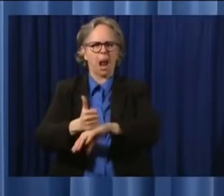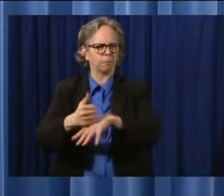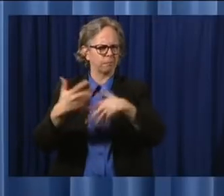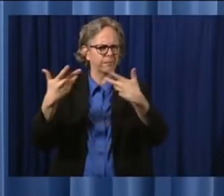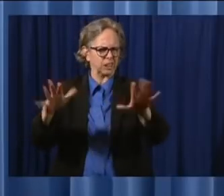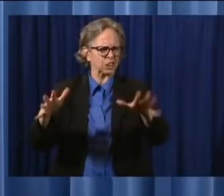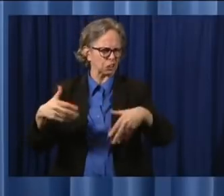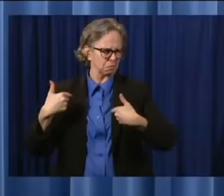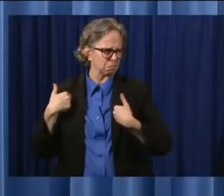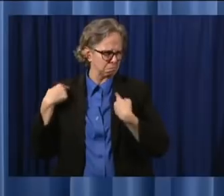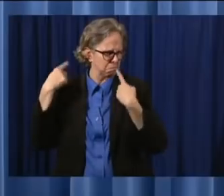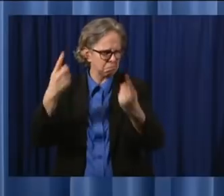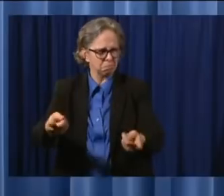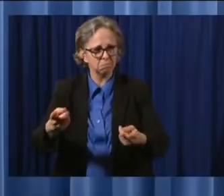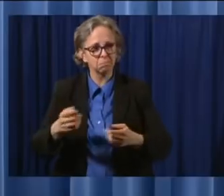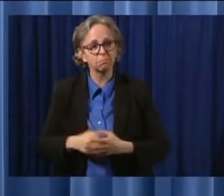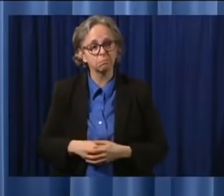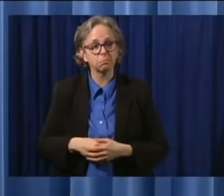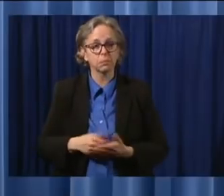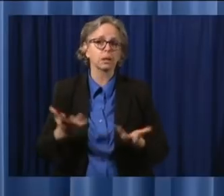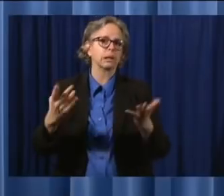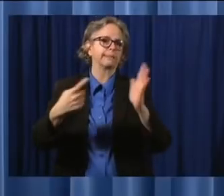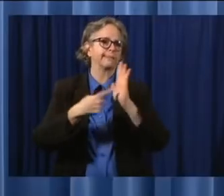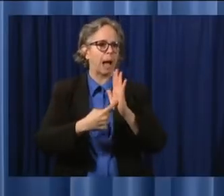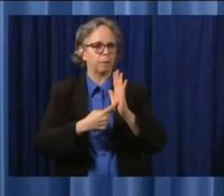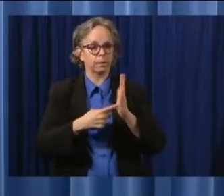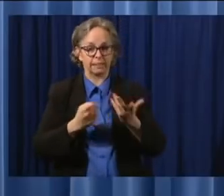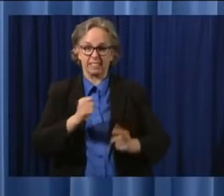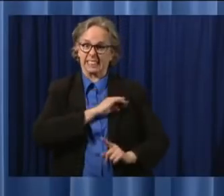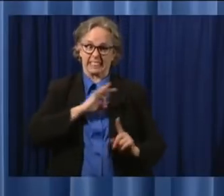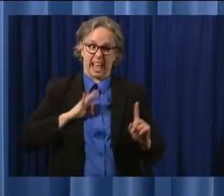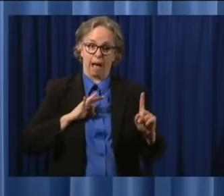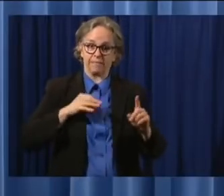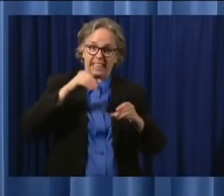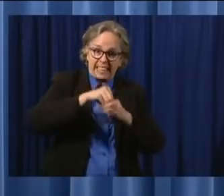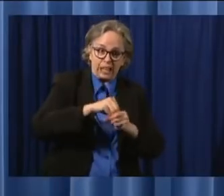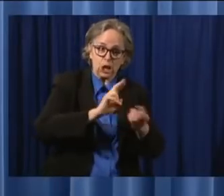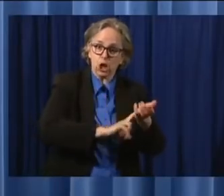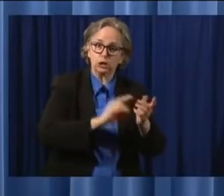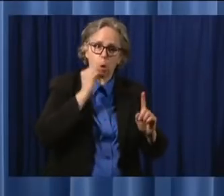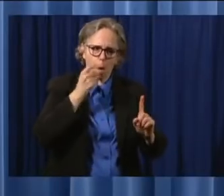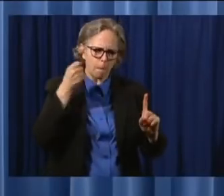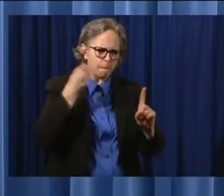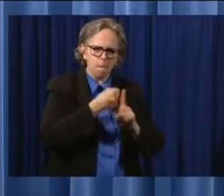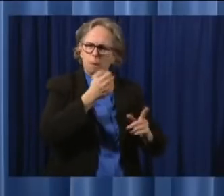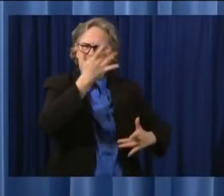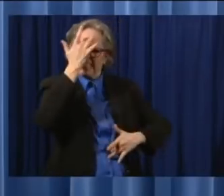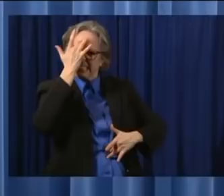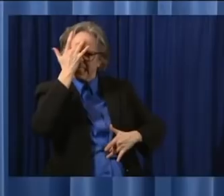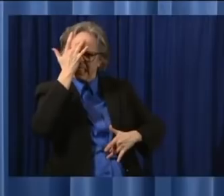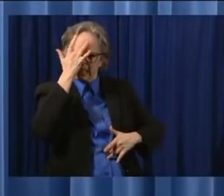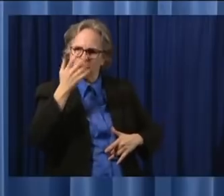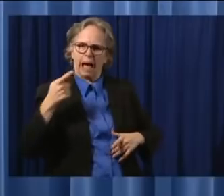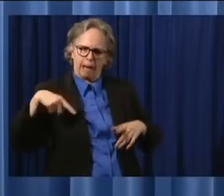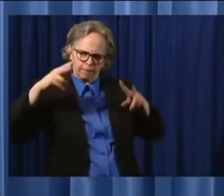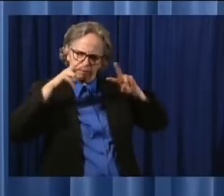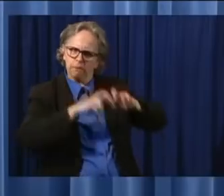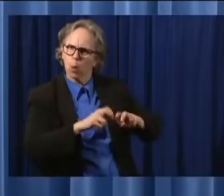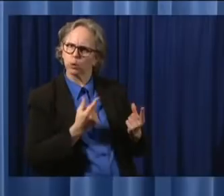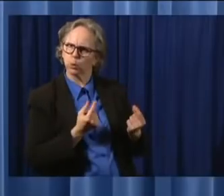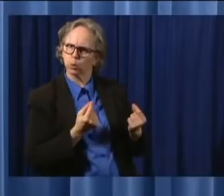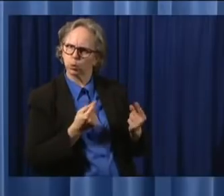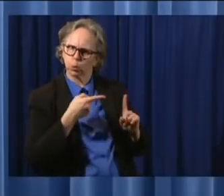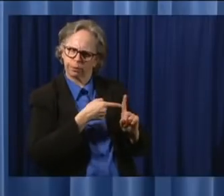if a staff member, for example, is ill. But as we have learned, and it's driven home to us every